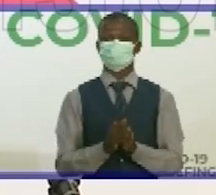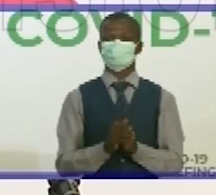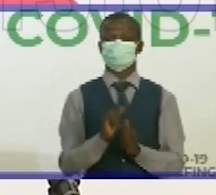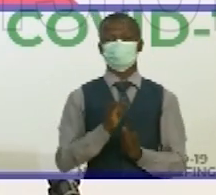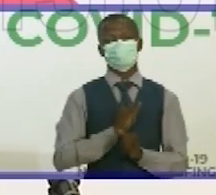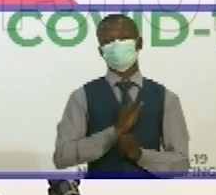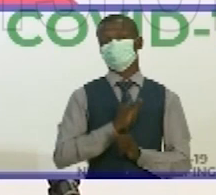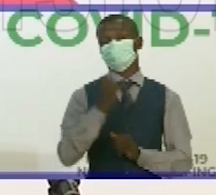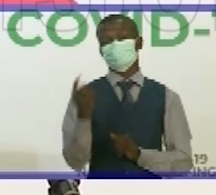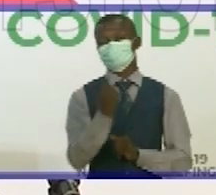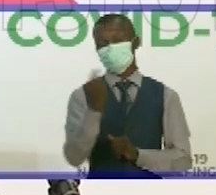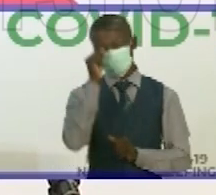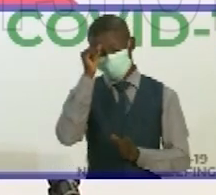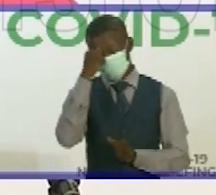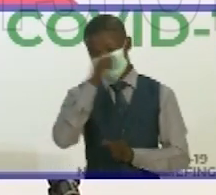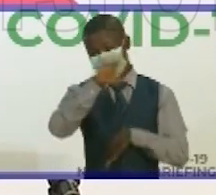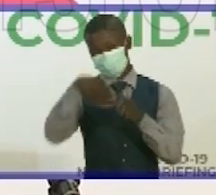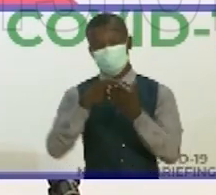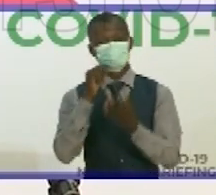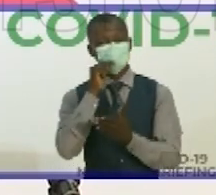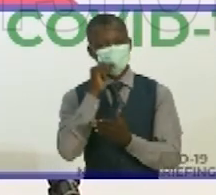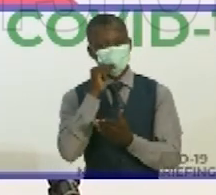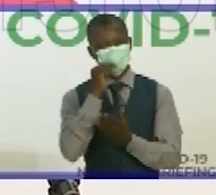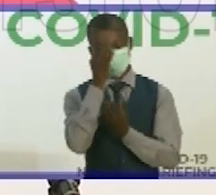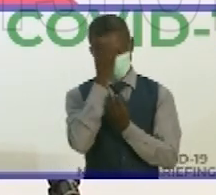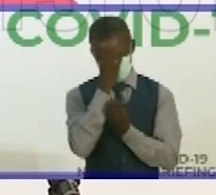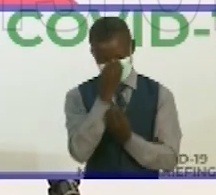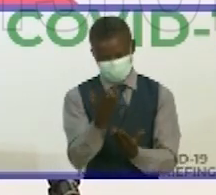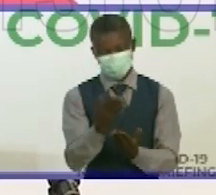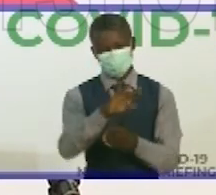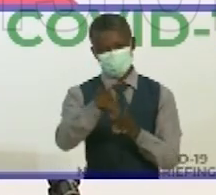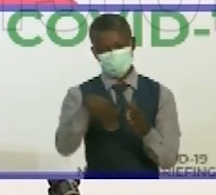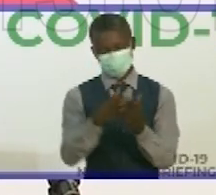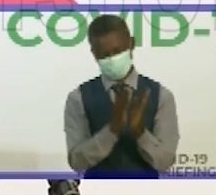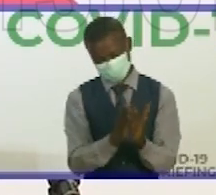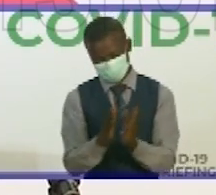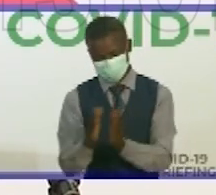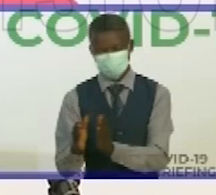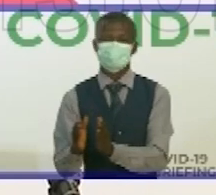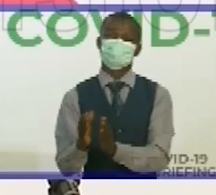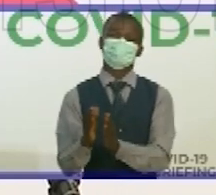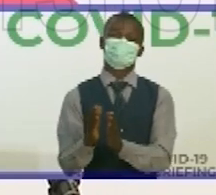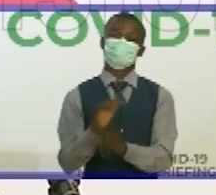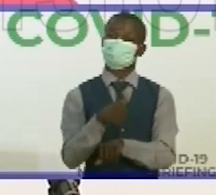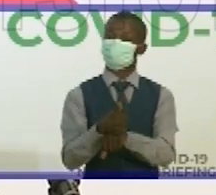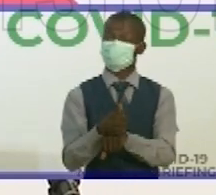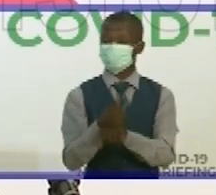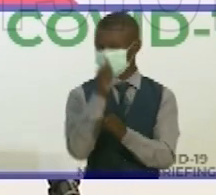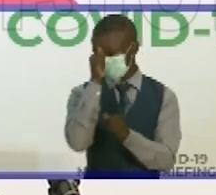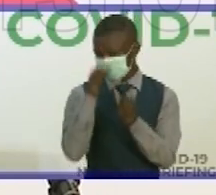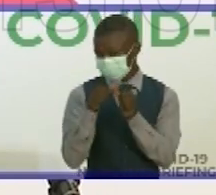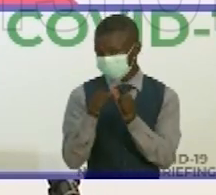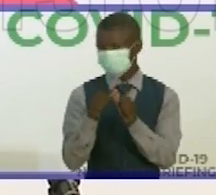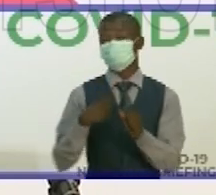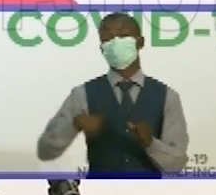always remind all Nigerians to comply with measures put in place. Remember to